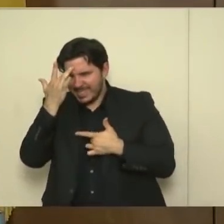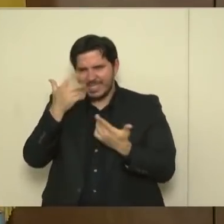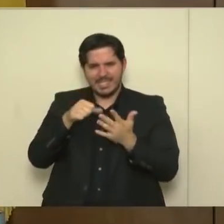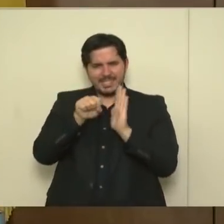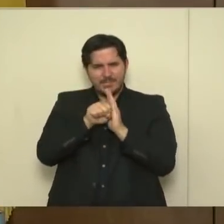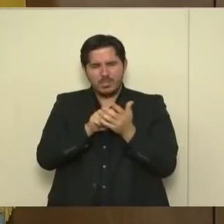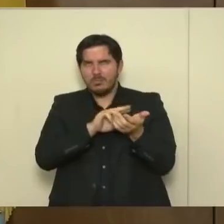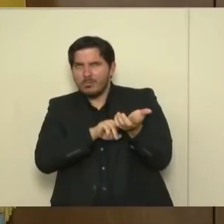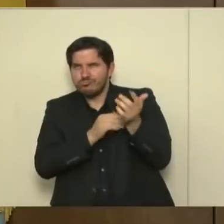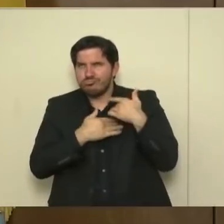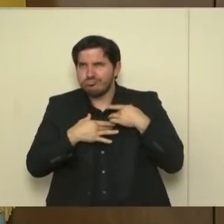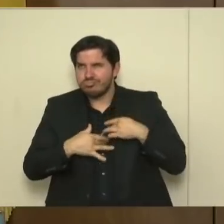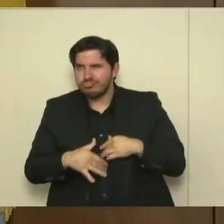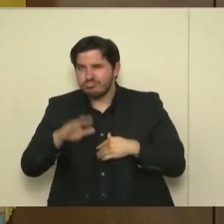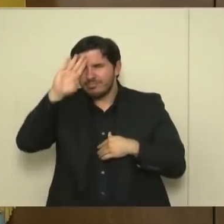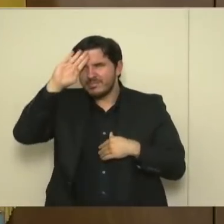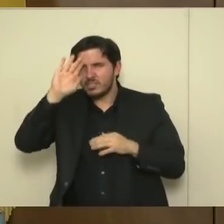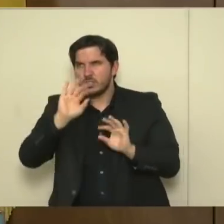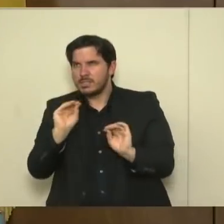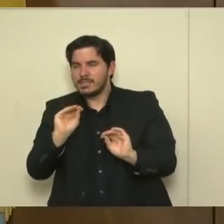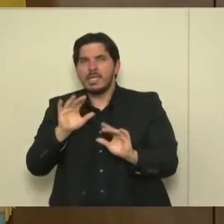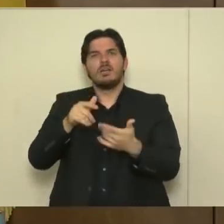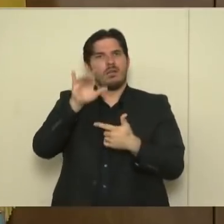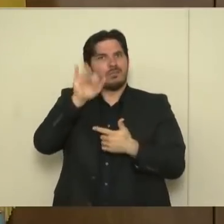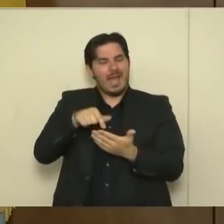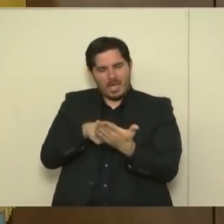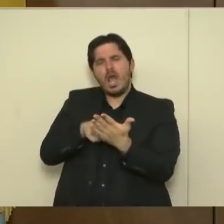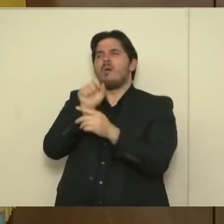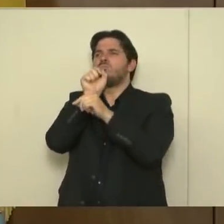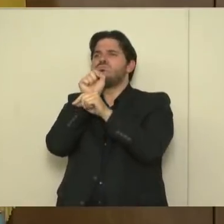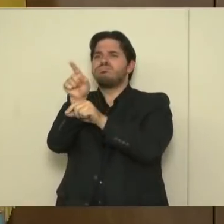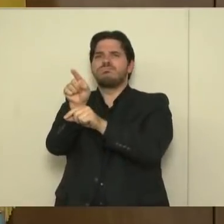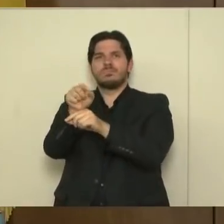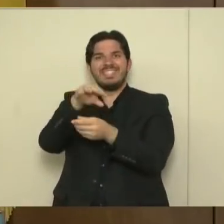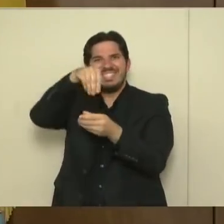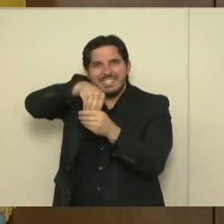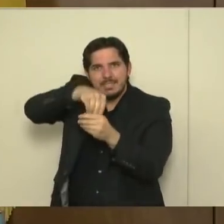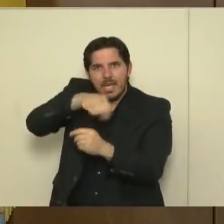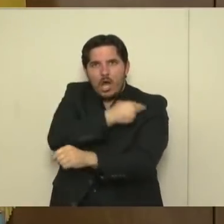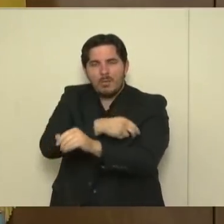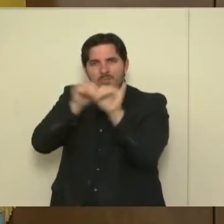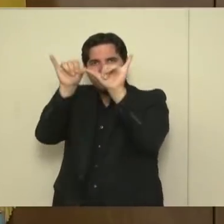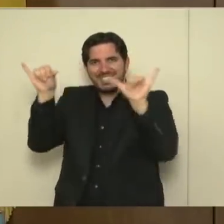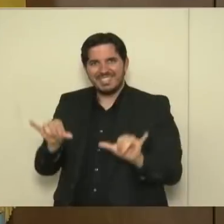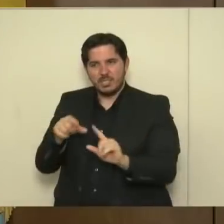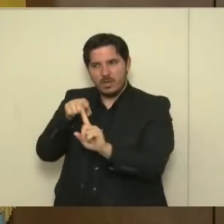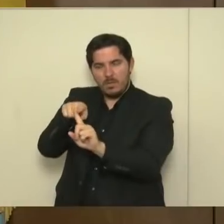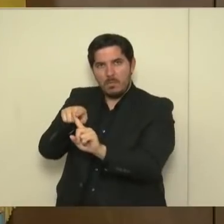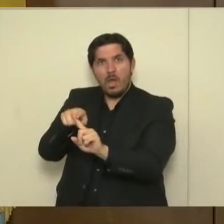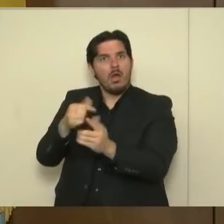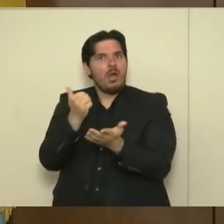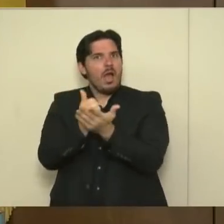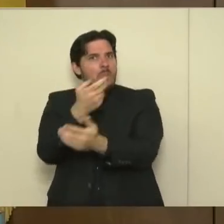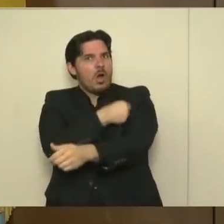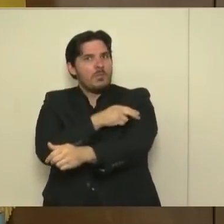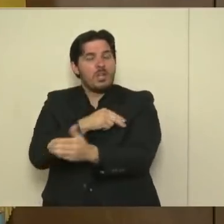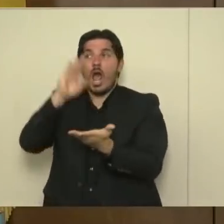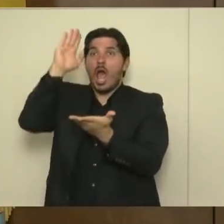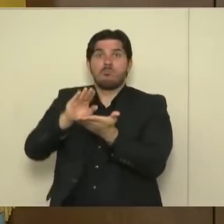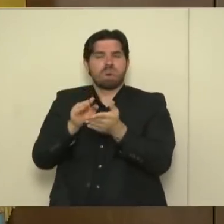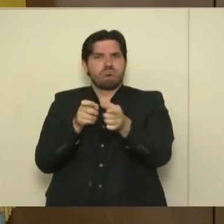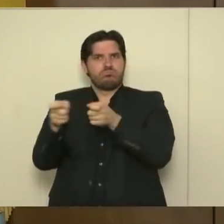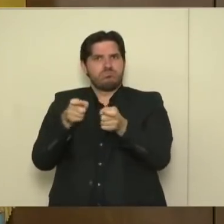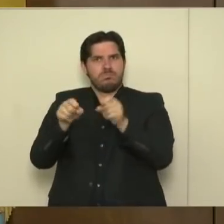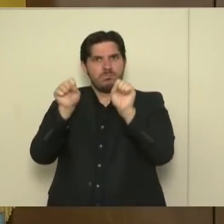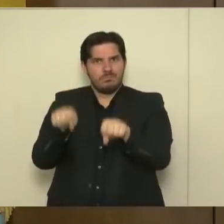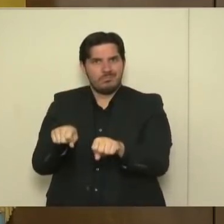symptom checks, and to really make sure that you could uphold your own personal responsibility by going through a checklist about what